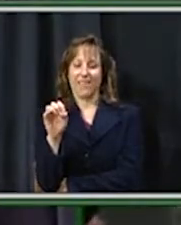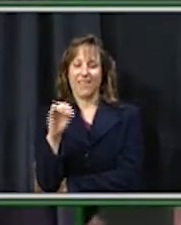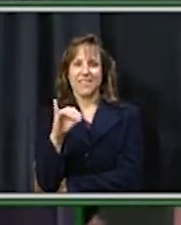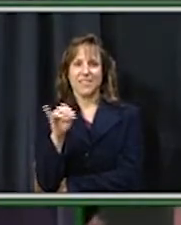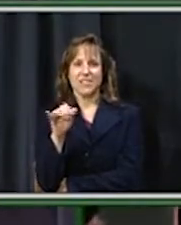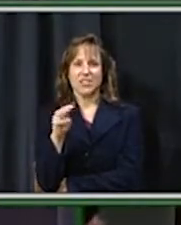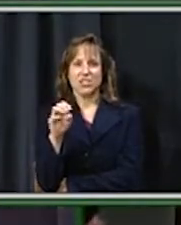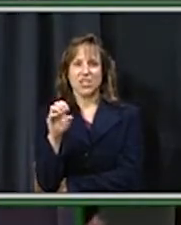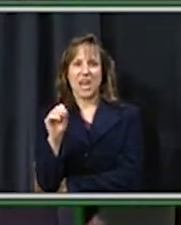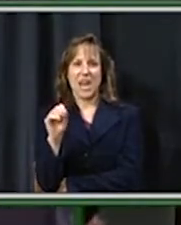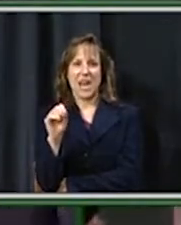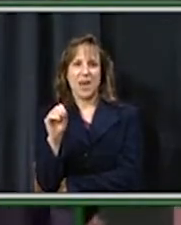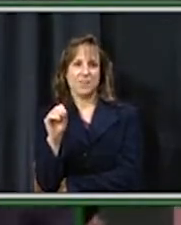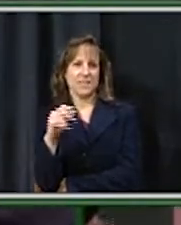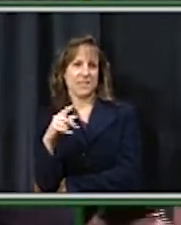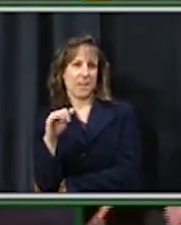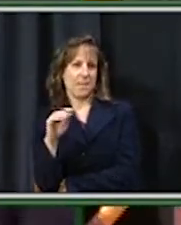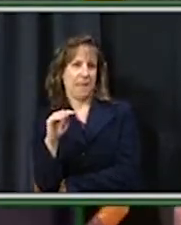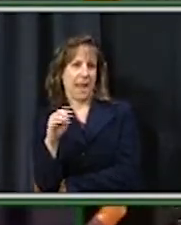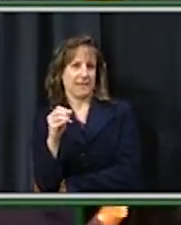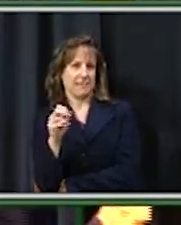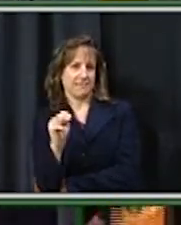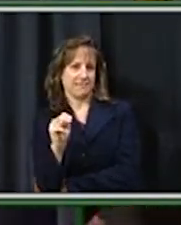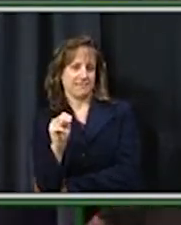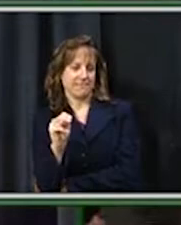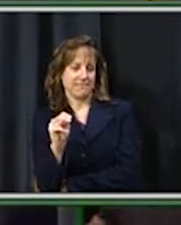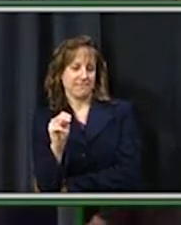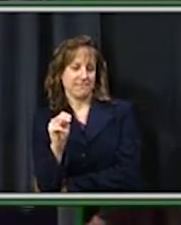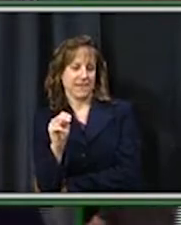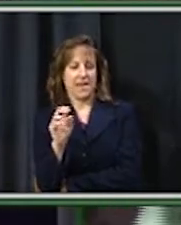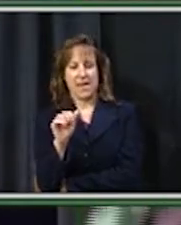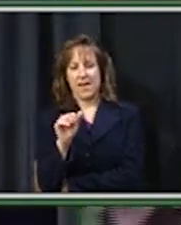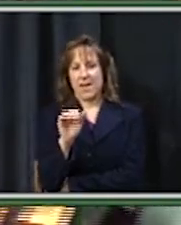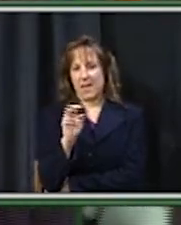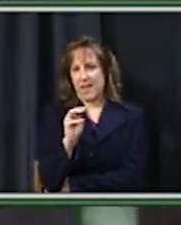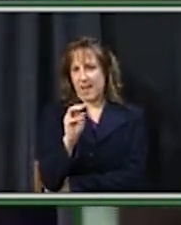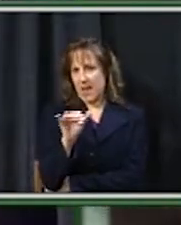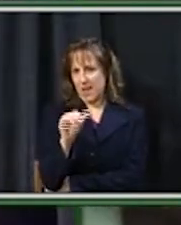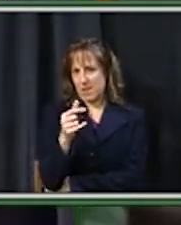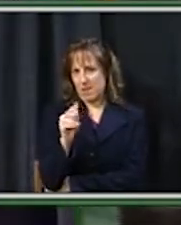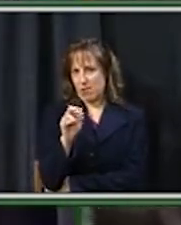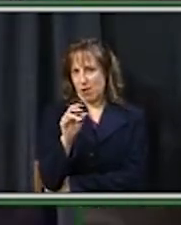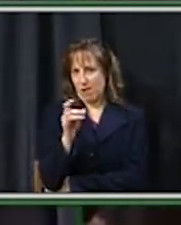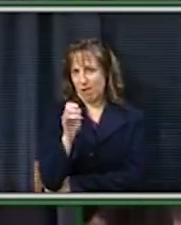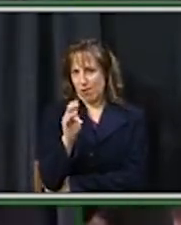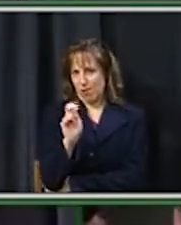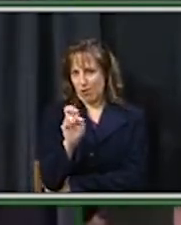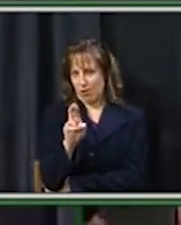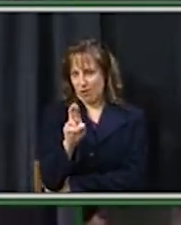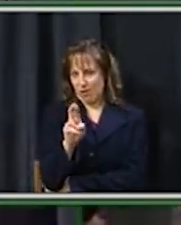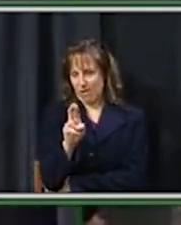James Talmadge Patton. Amy Christine Gardner.